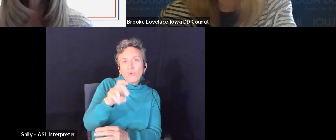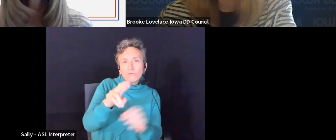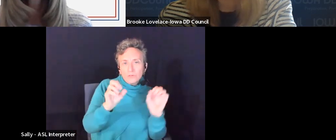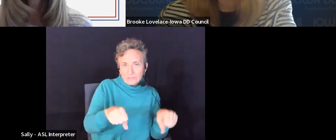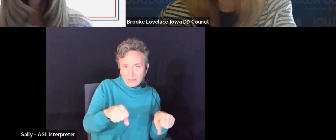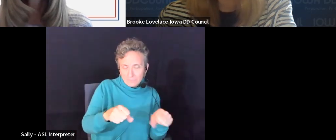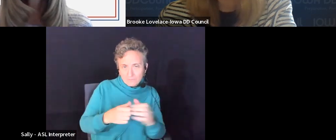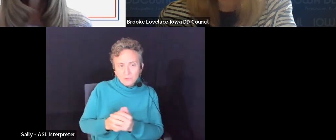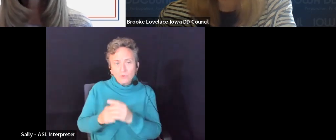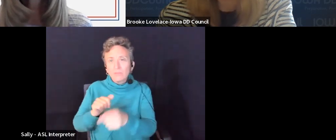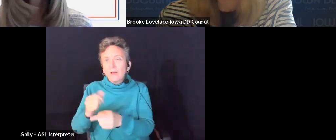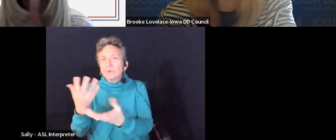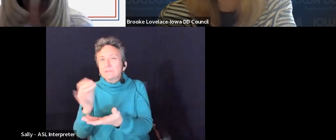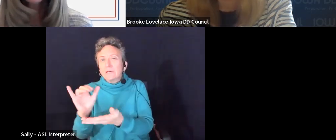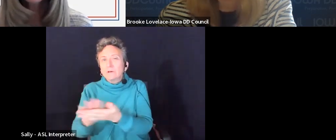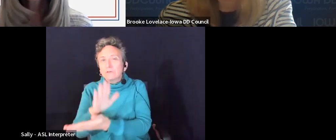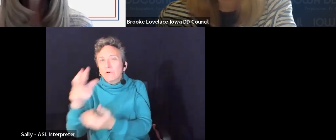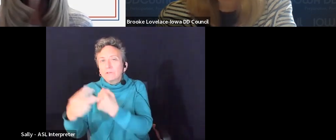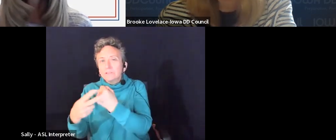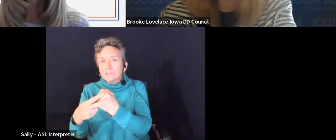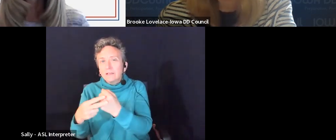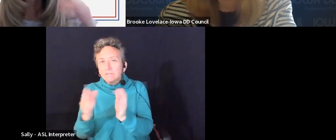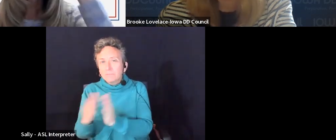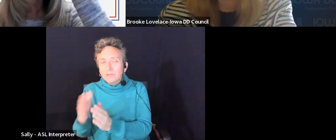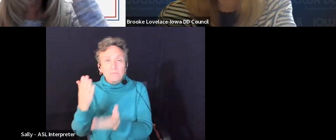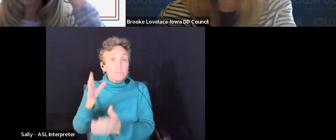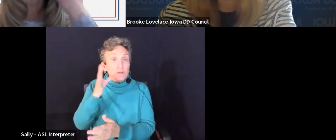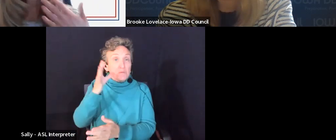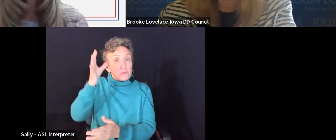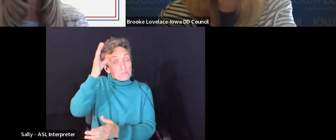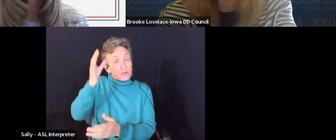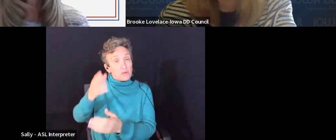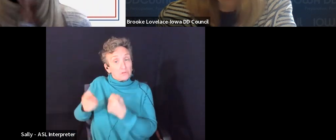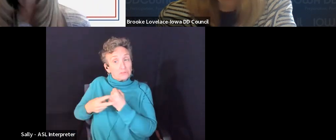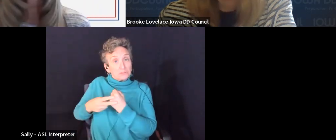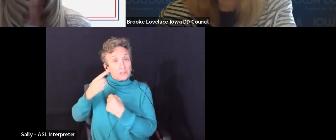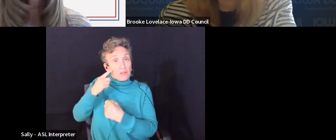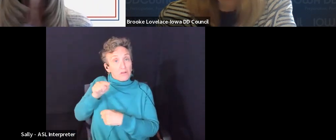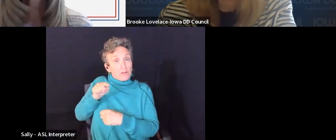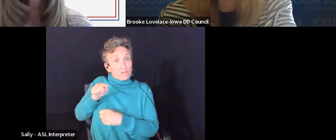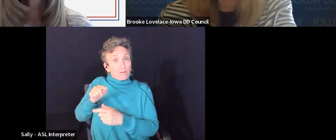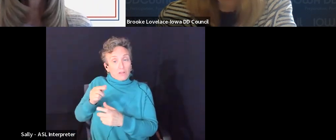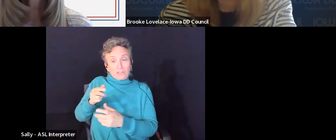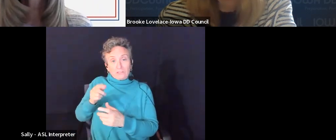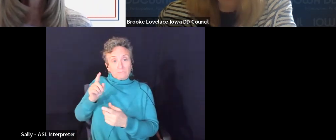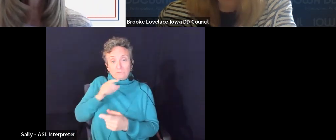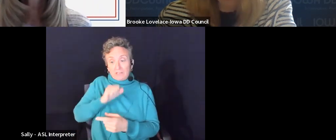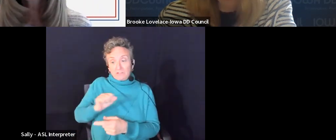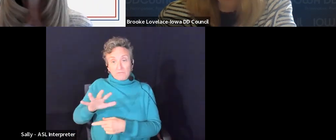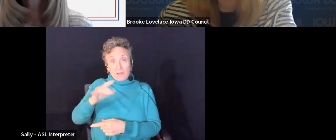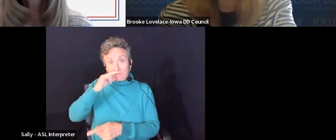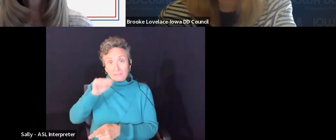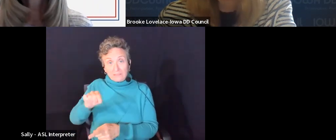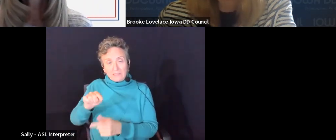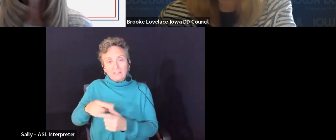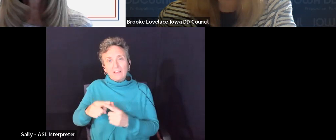529 plan, when your child was 5, and then they became eligible for an IAble plan. You